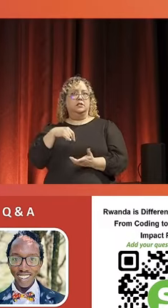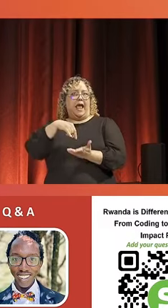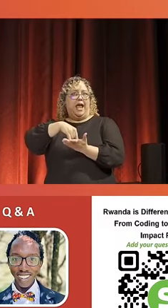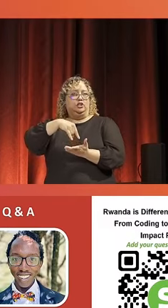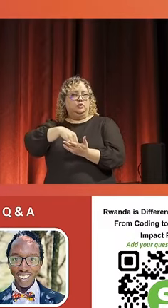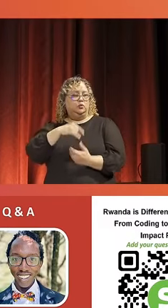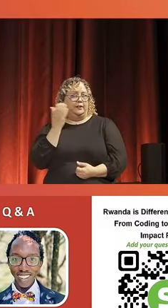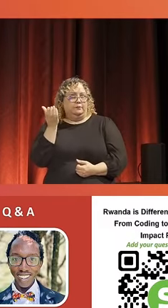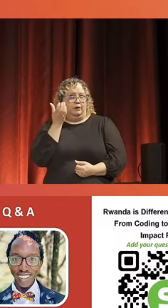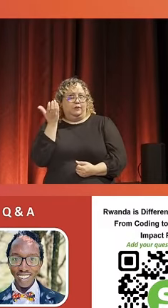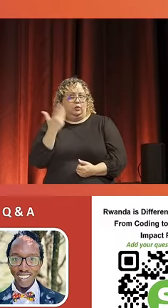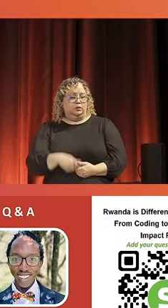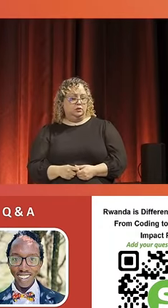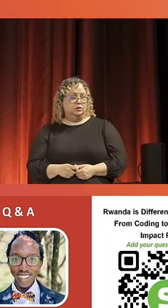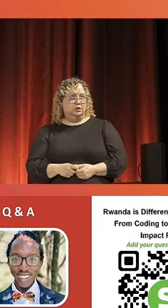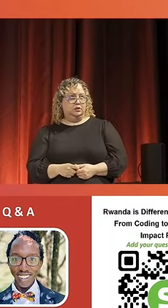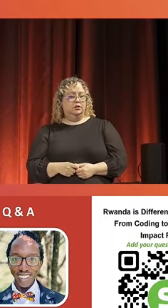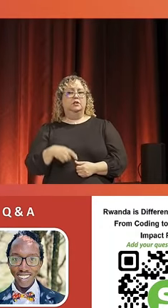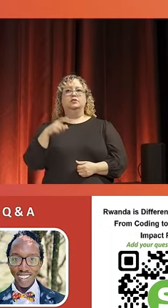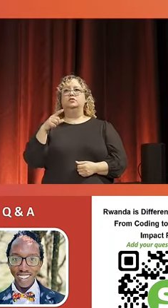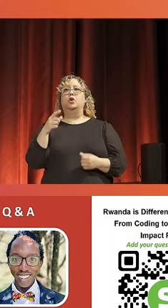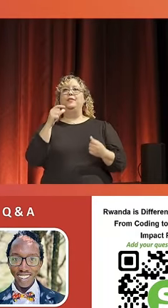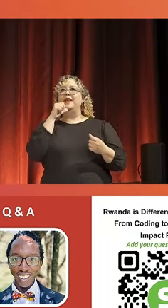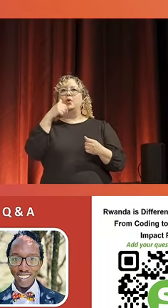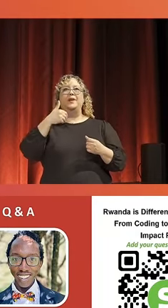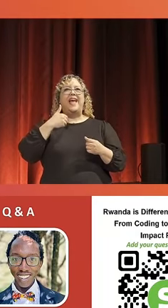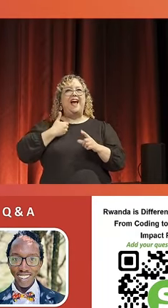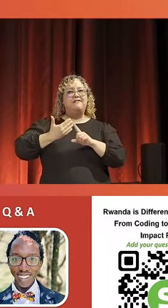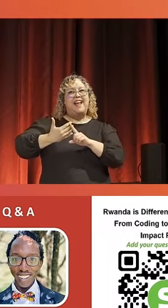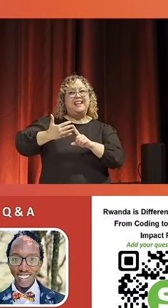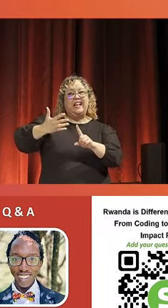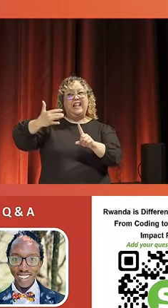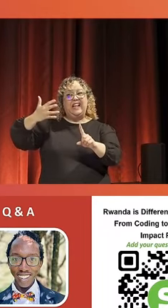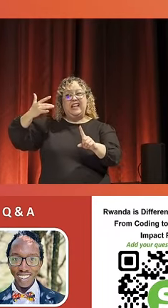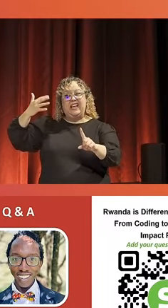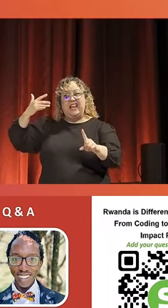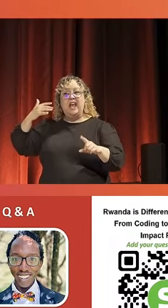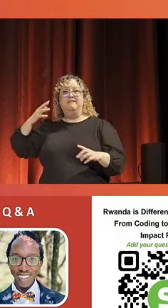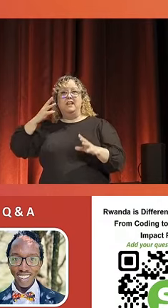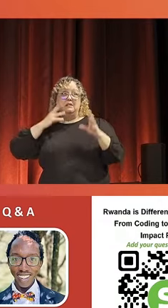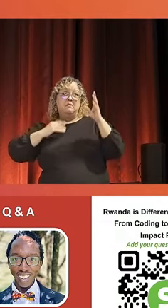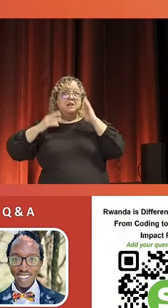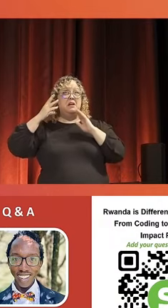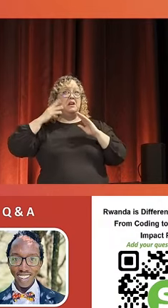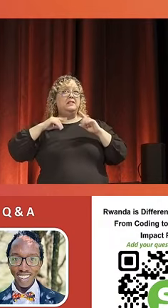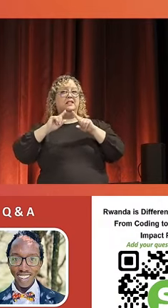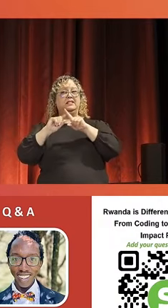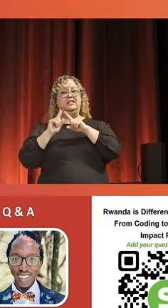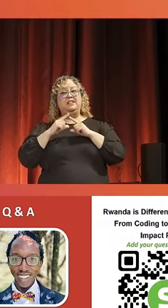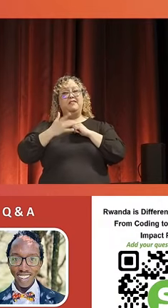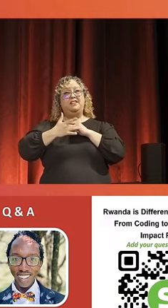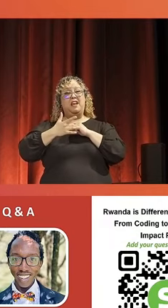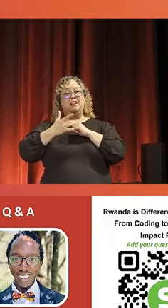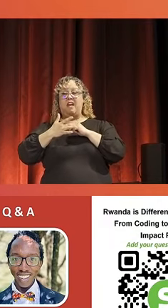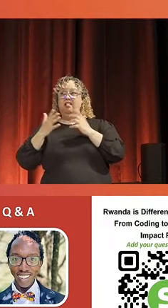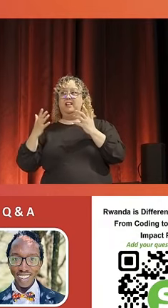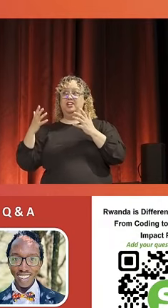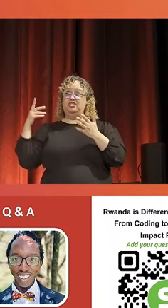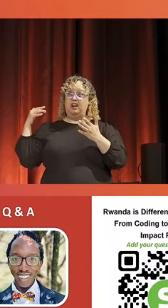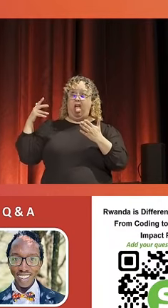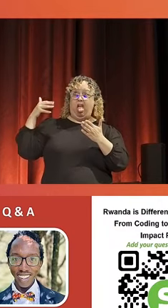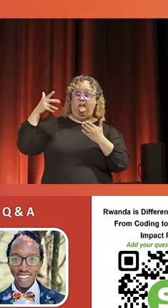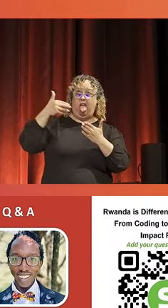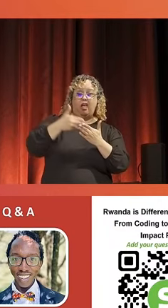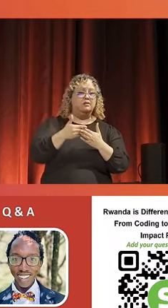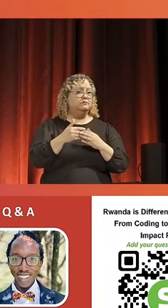this technology that has been used before, and therefore, we can't make any assumptions about that they will recognize